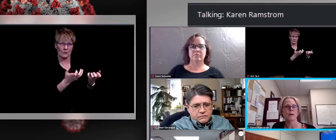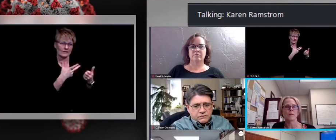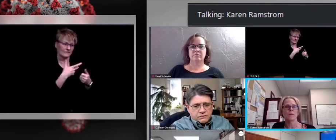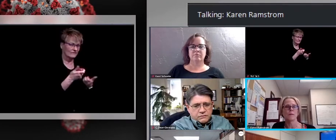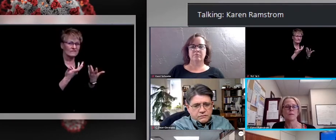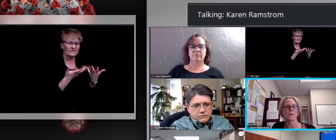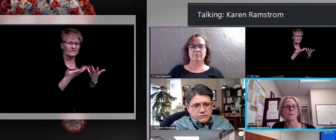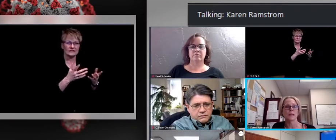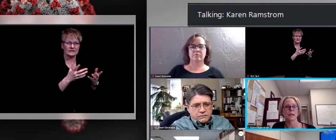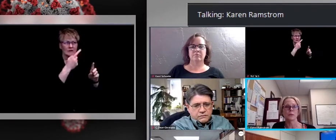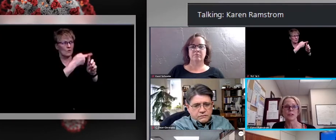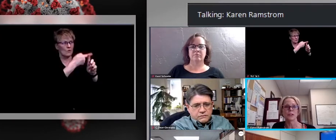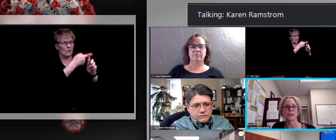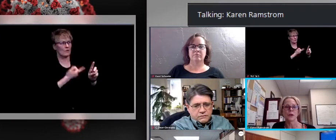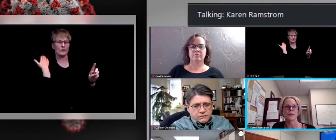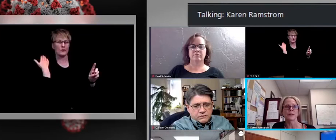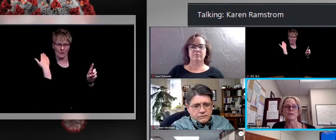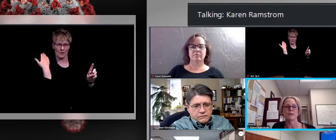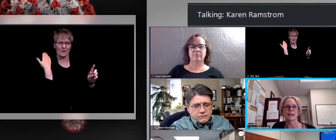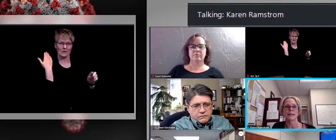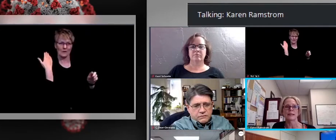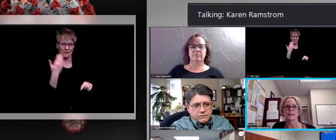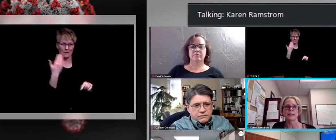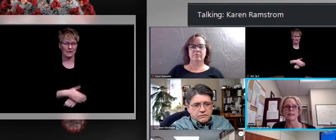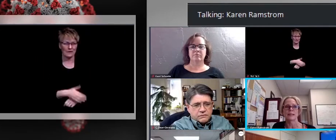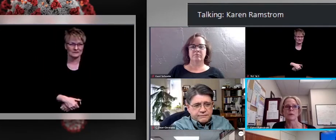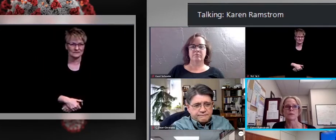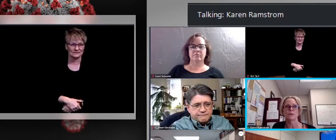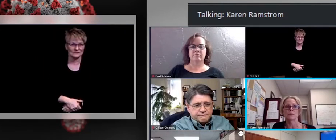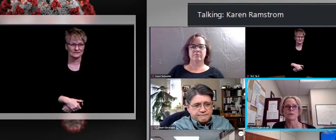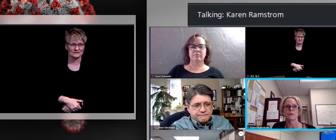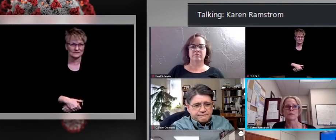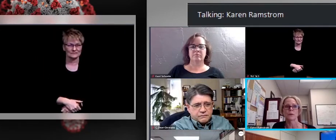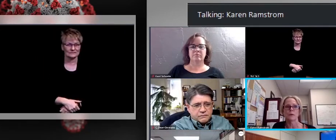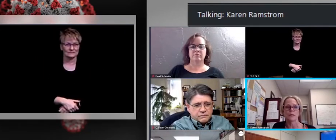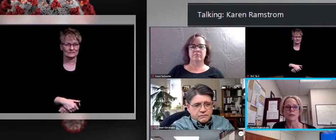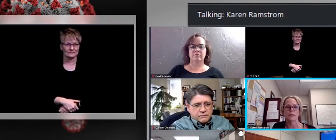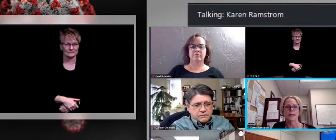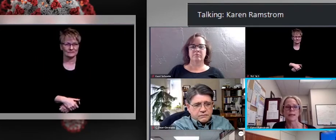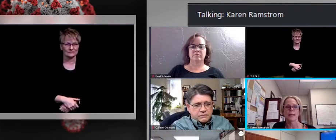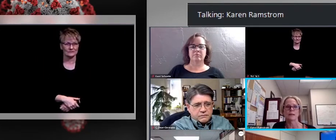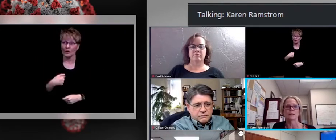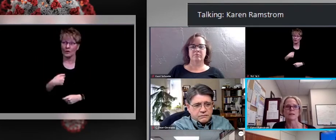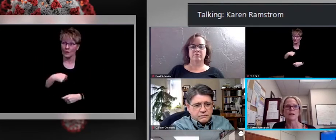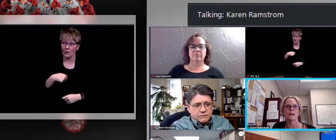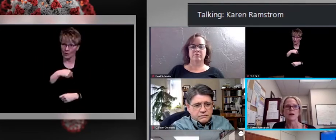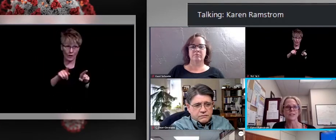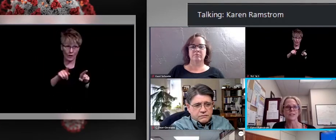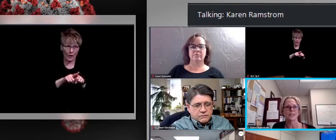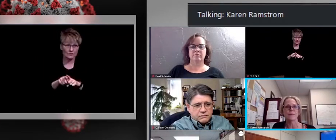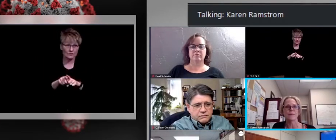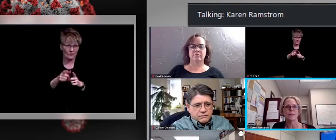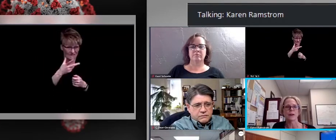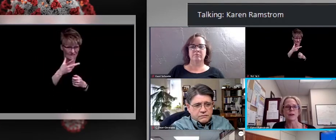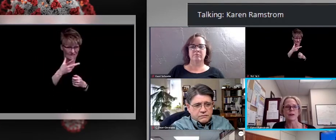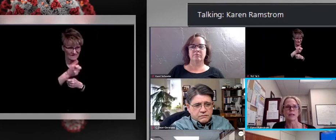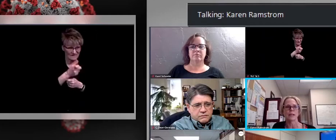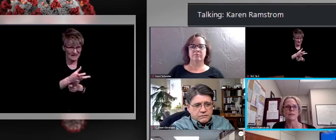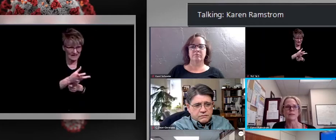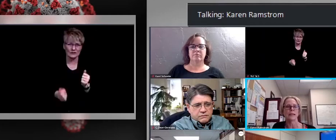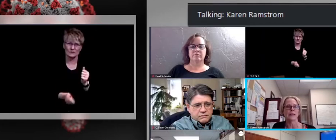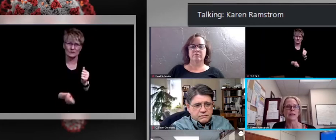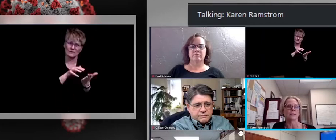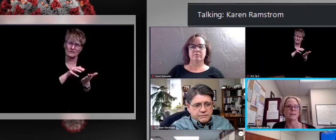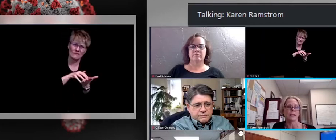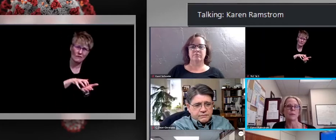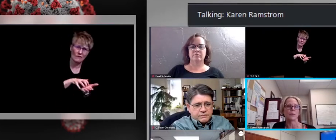We are making really good progress in vaccinating the most vulnerable communities, and our staff are even, we